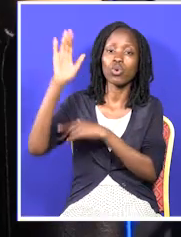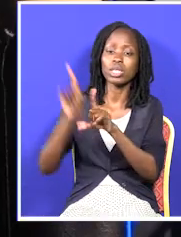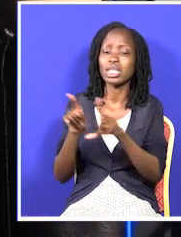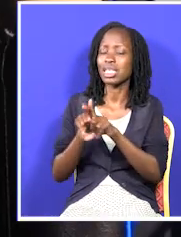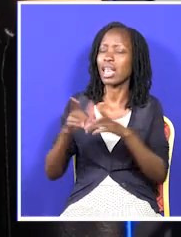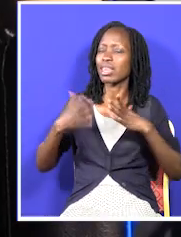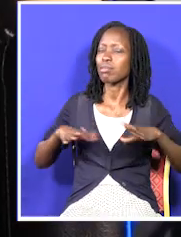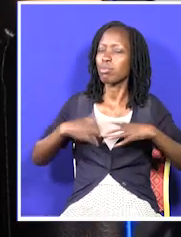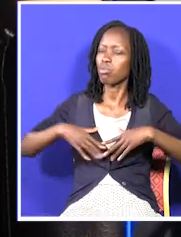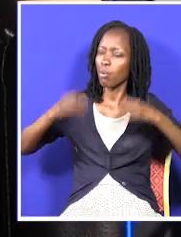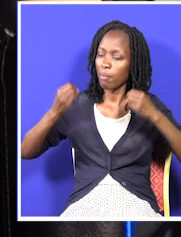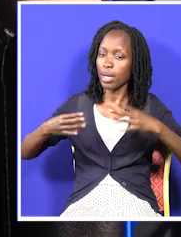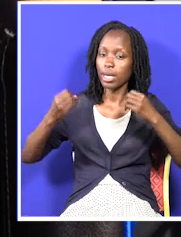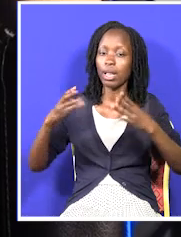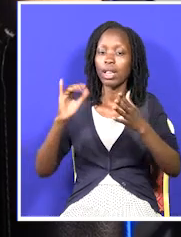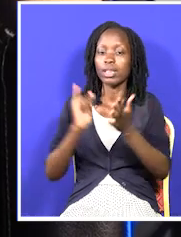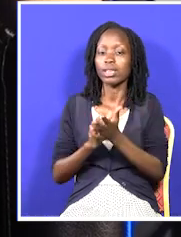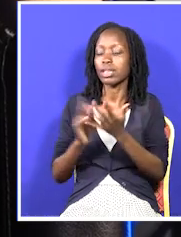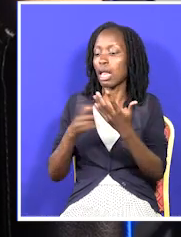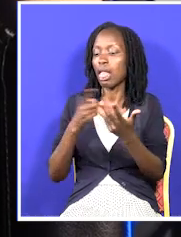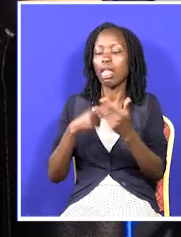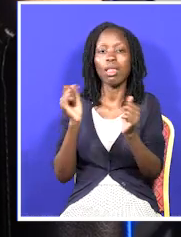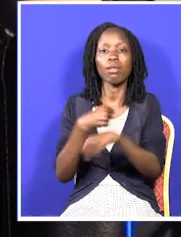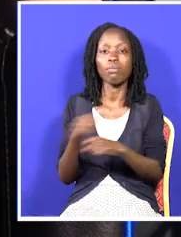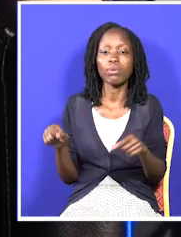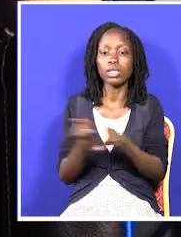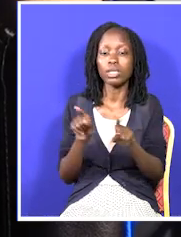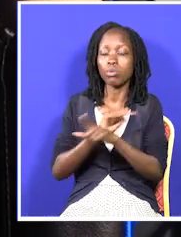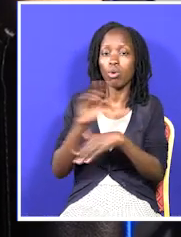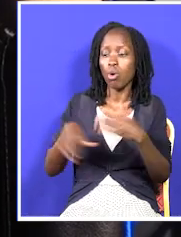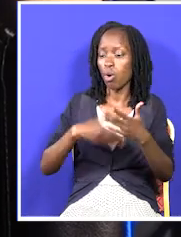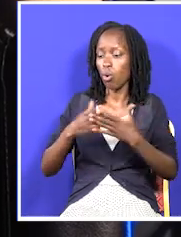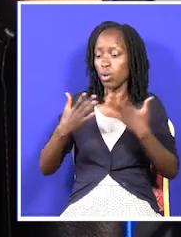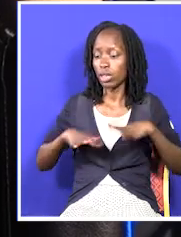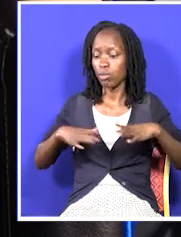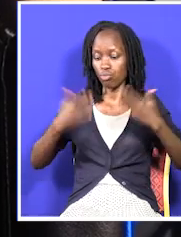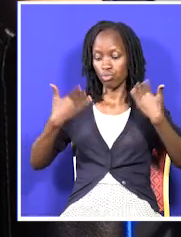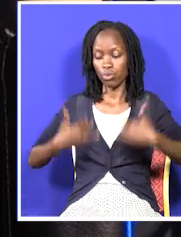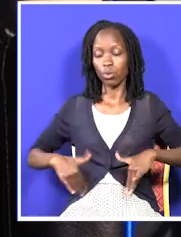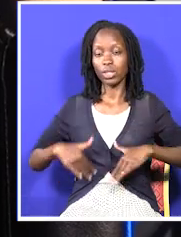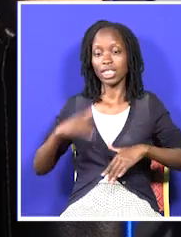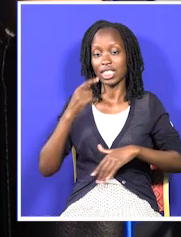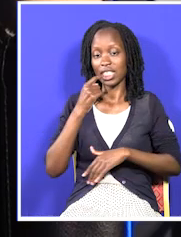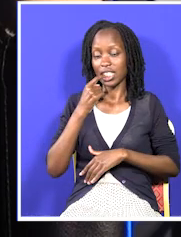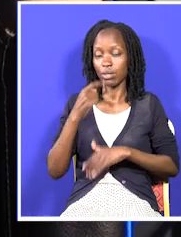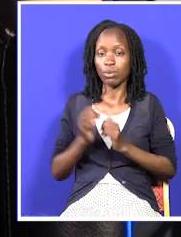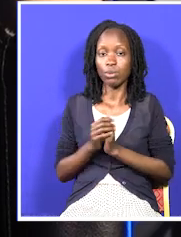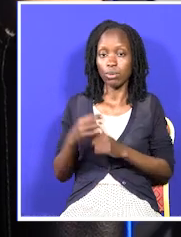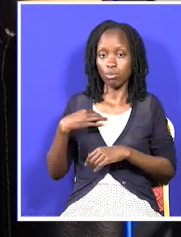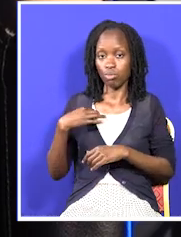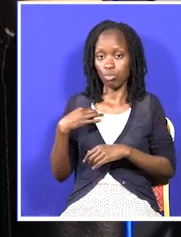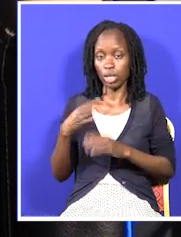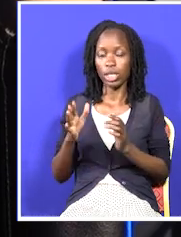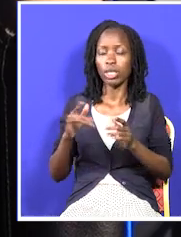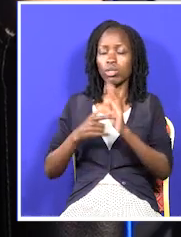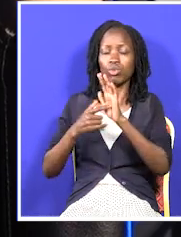were so many of them that they could not be counted. All these people were dressed in white robes to